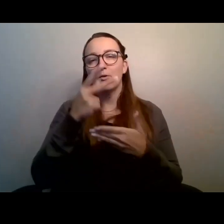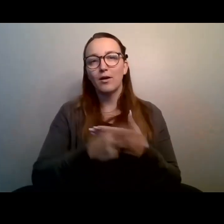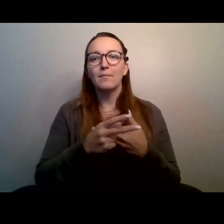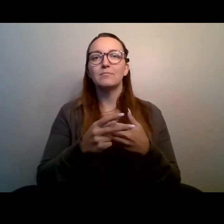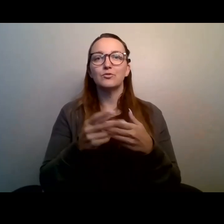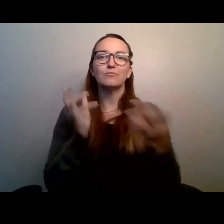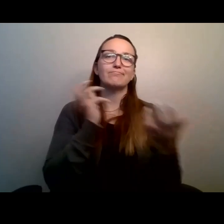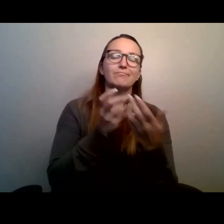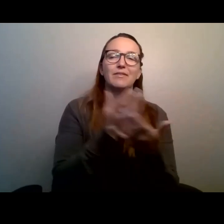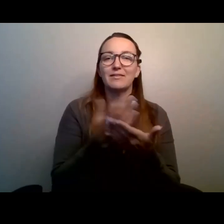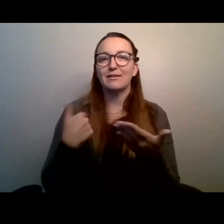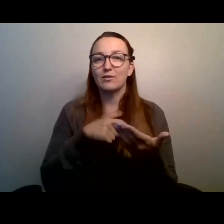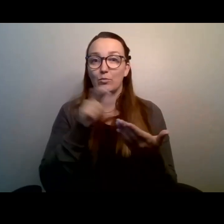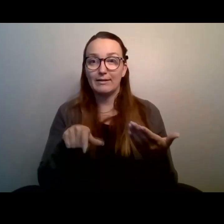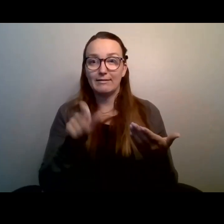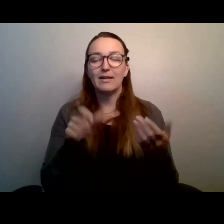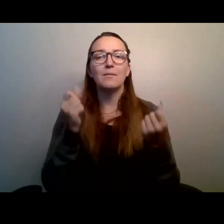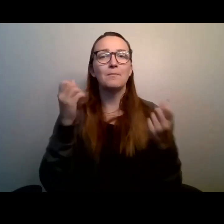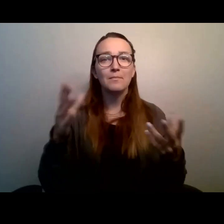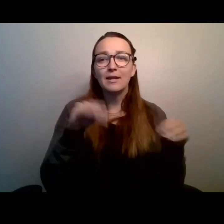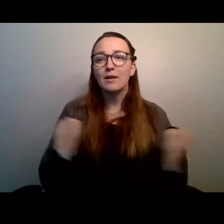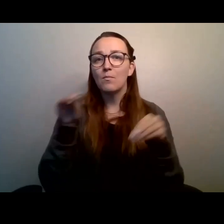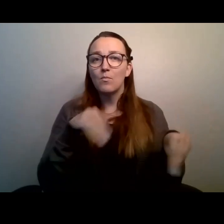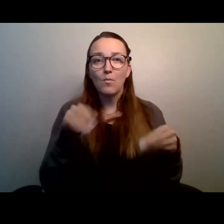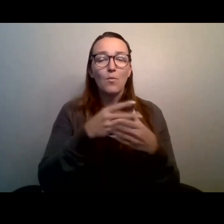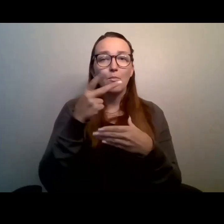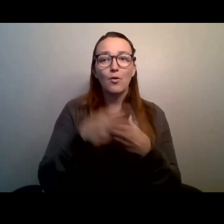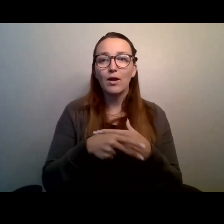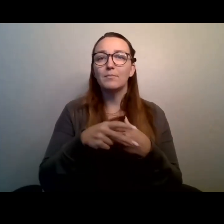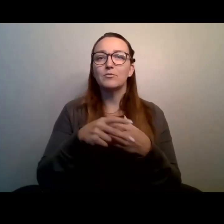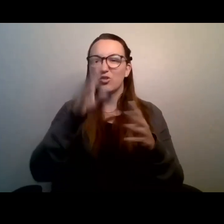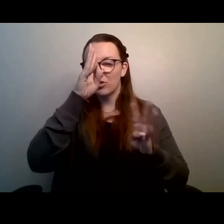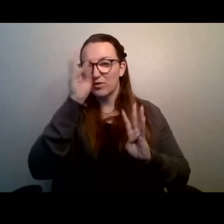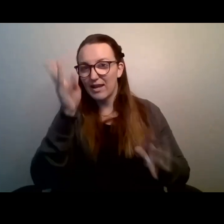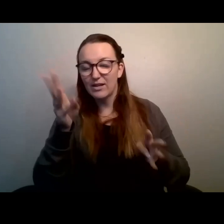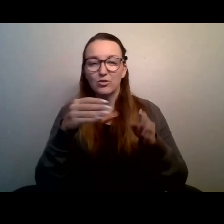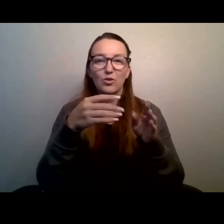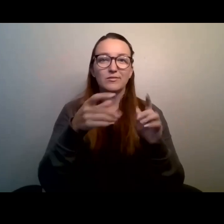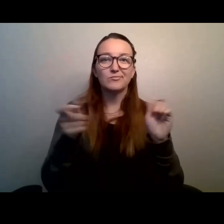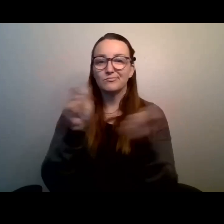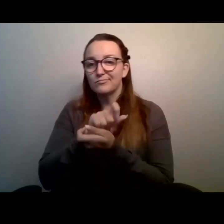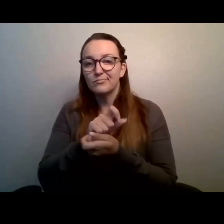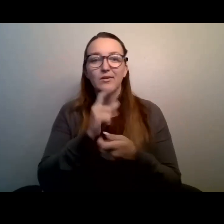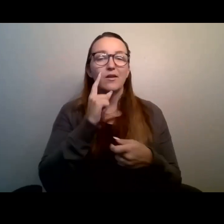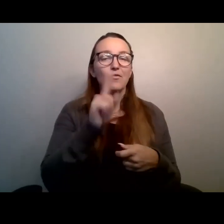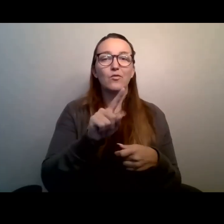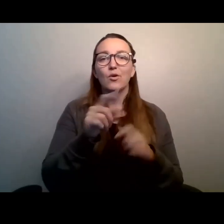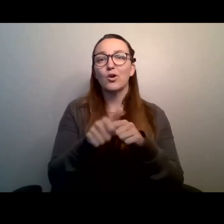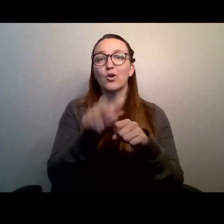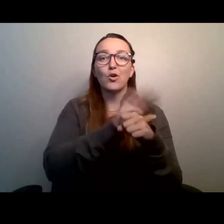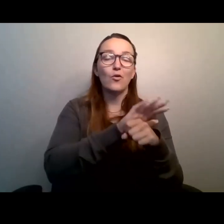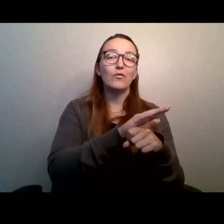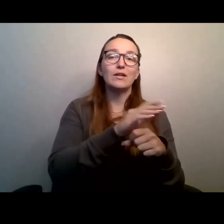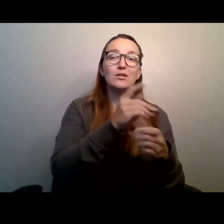need. Lots of mobile programs transitioned into or created around COVID testing, COVID treatment, and COVID